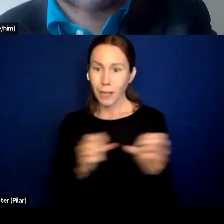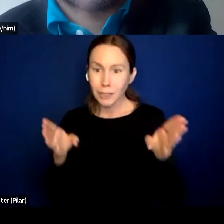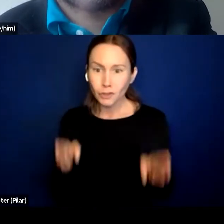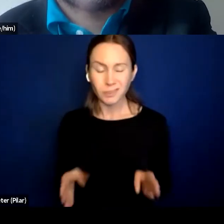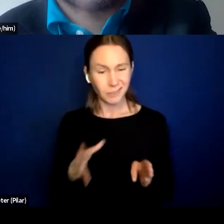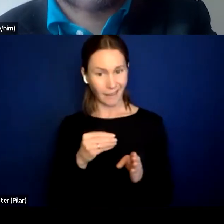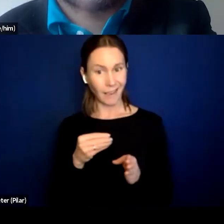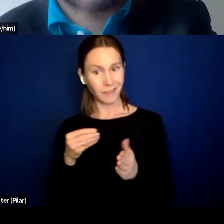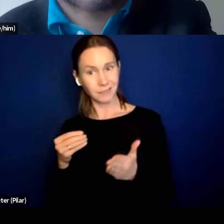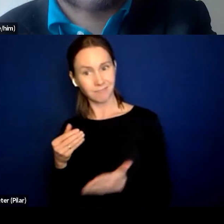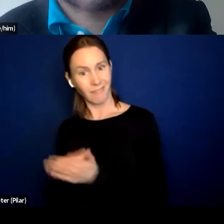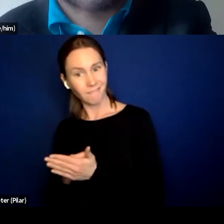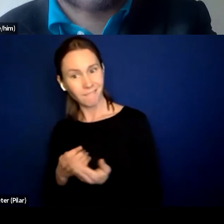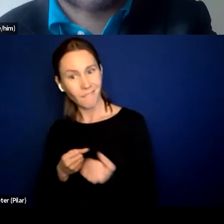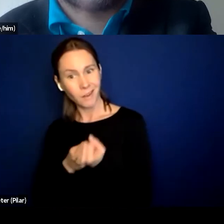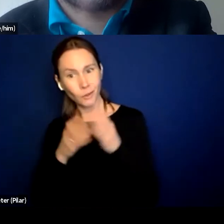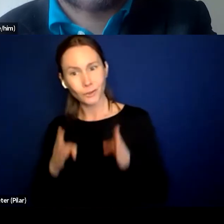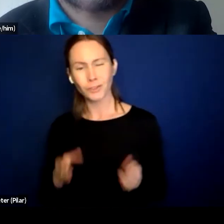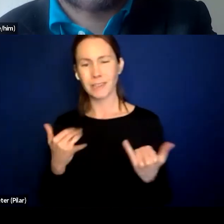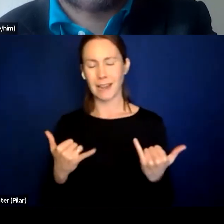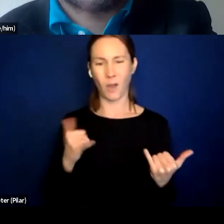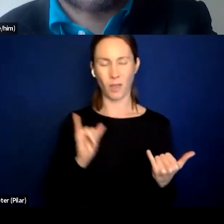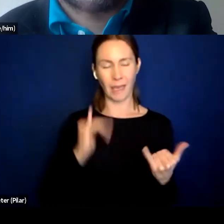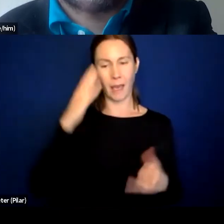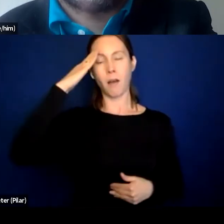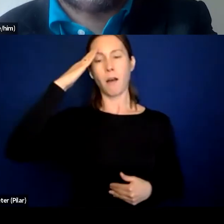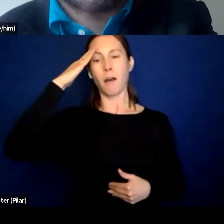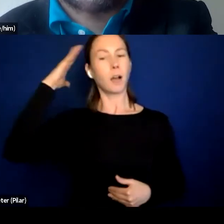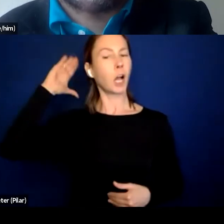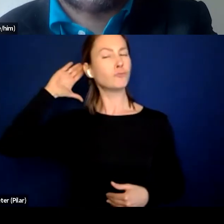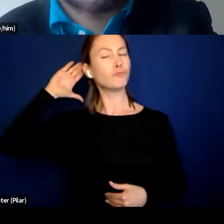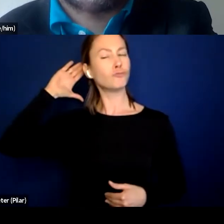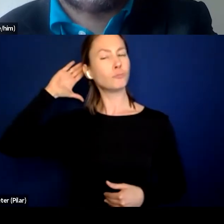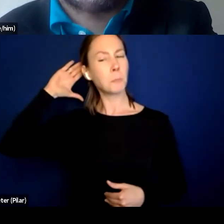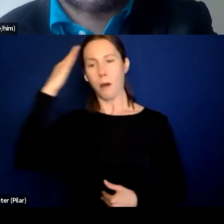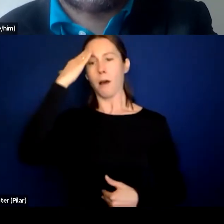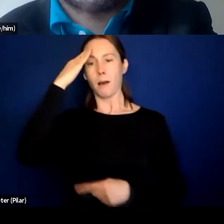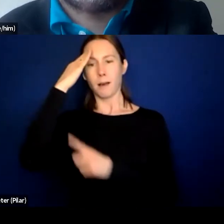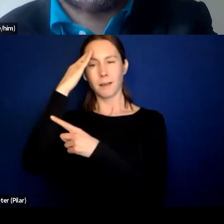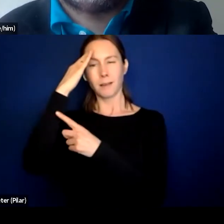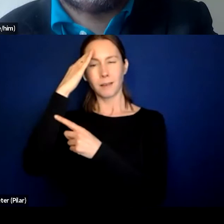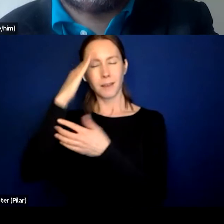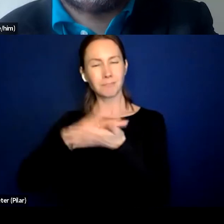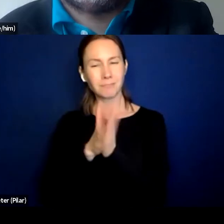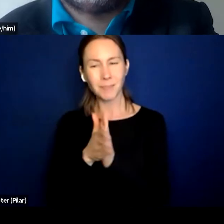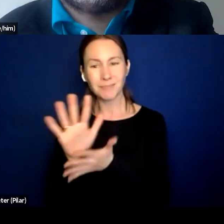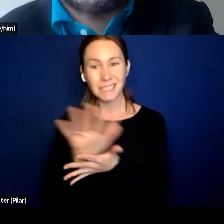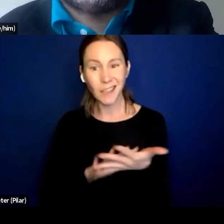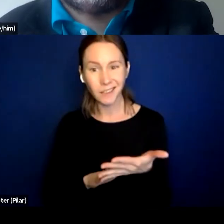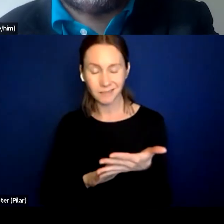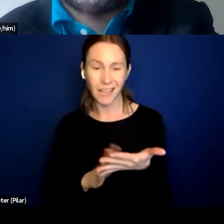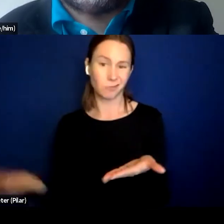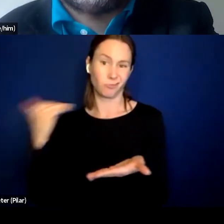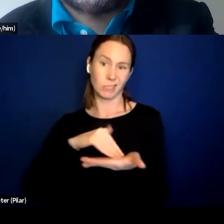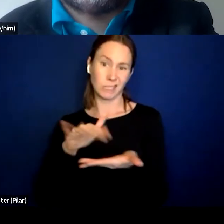funder, and beginning to channel that new awareness into the design and redesign of our